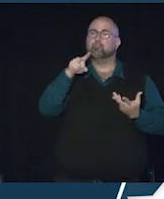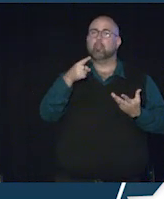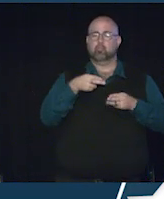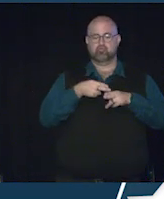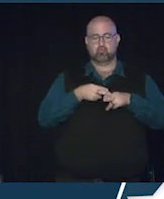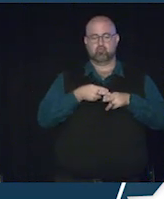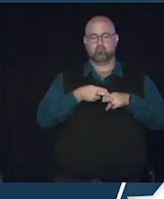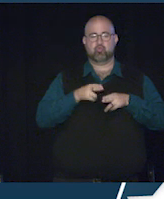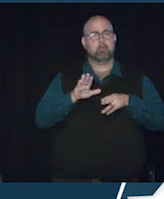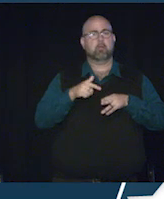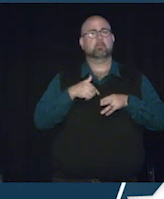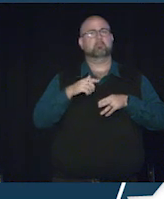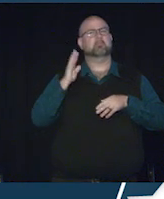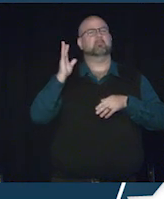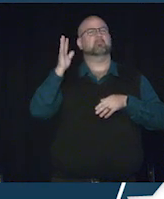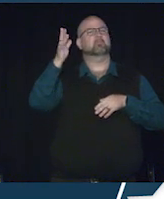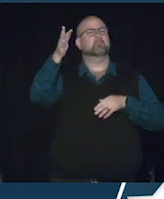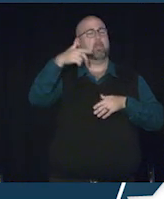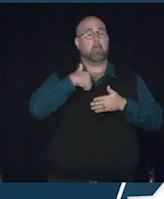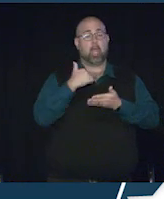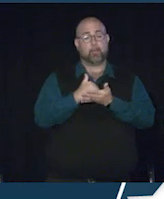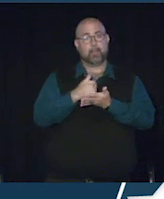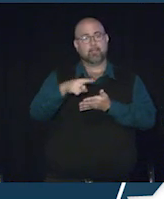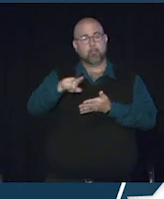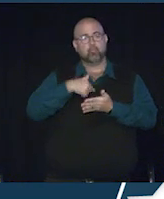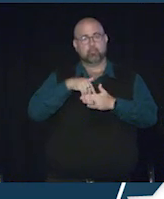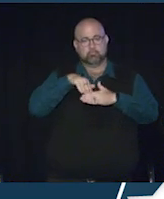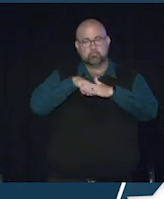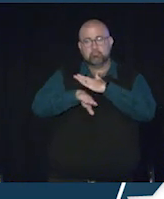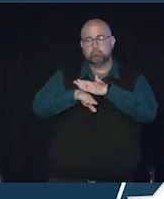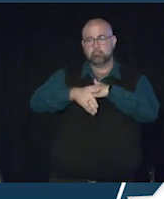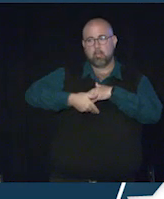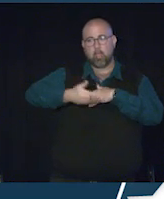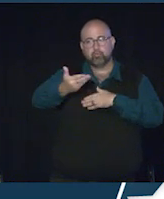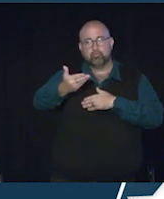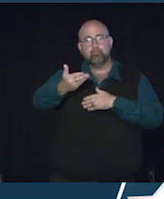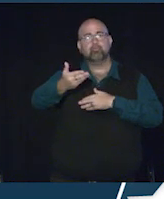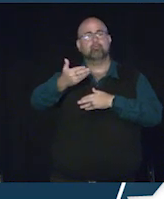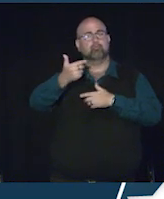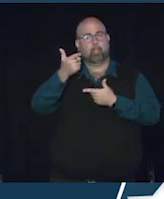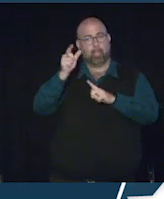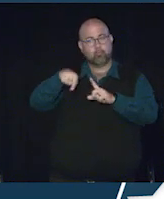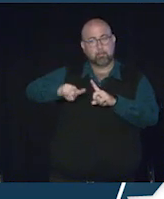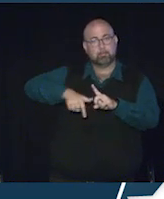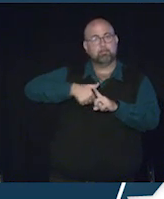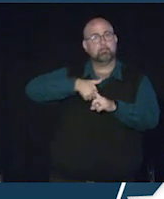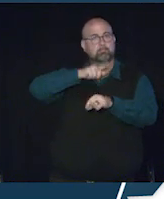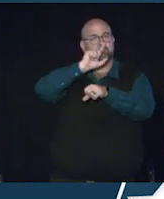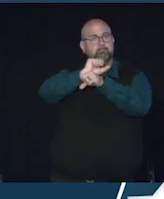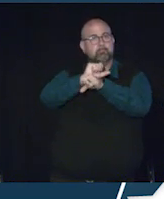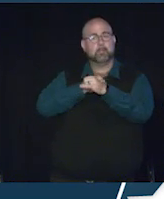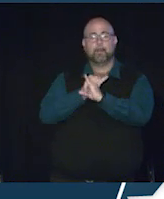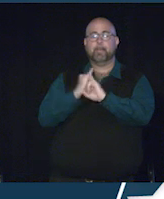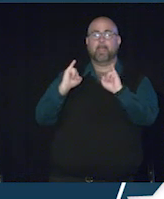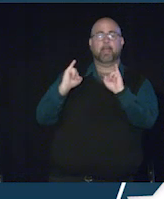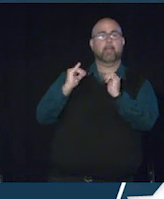but the long-term vision, helping them to get into jobs that will allow them to be